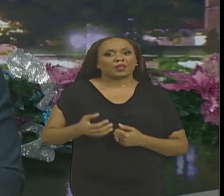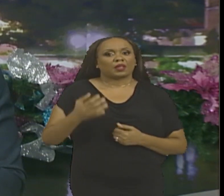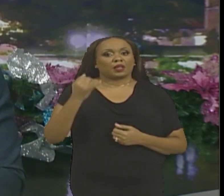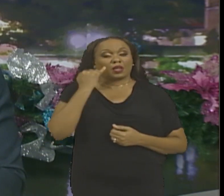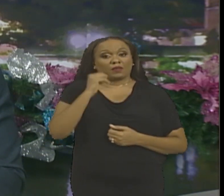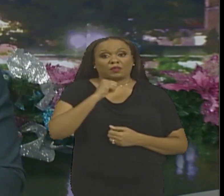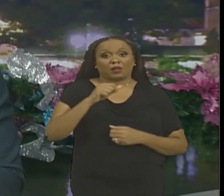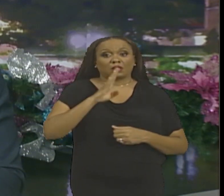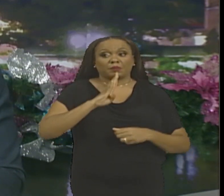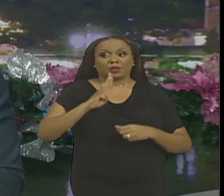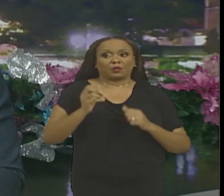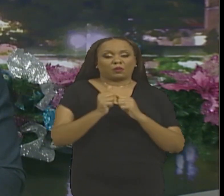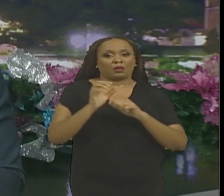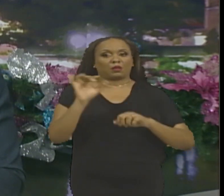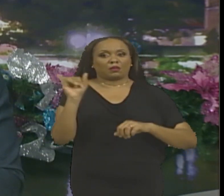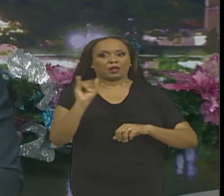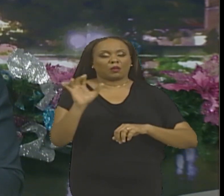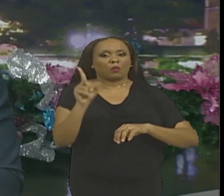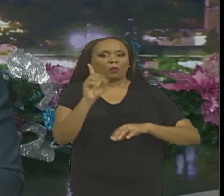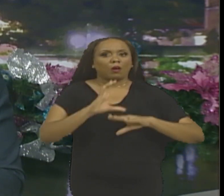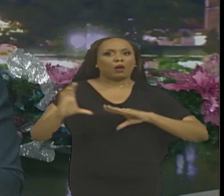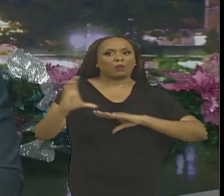one voice has cost the region.